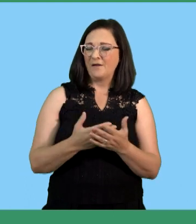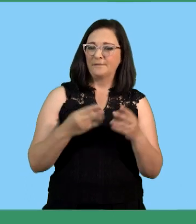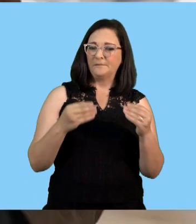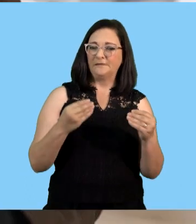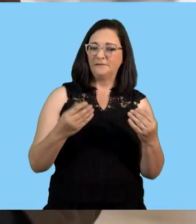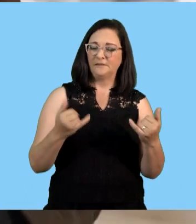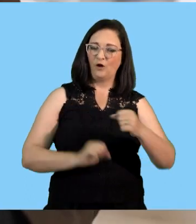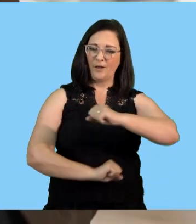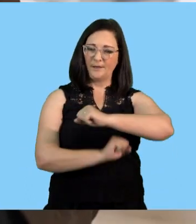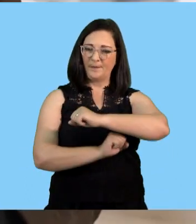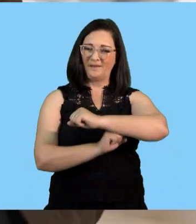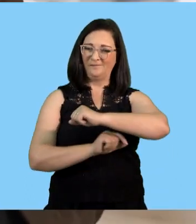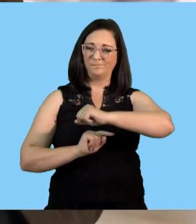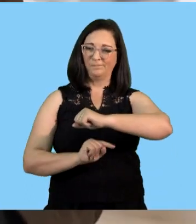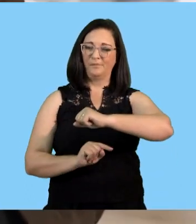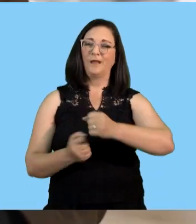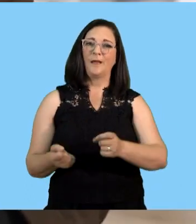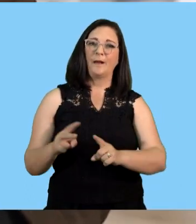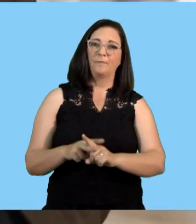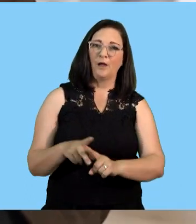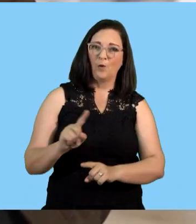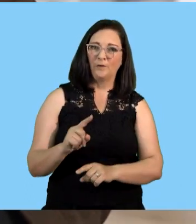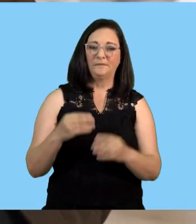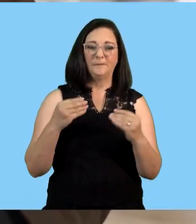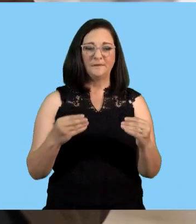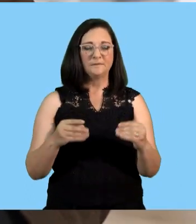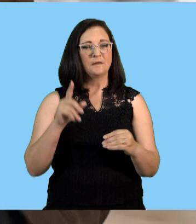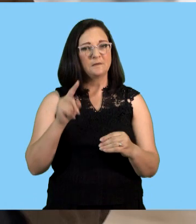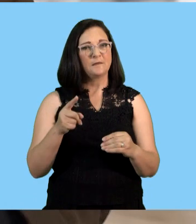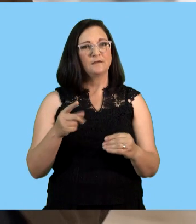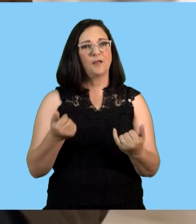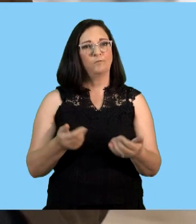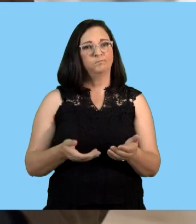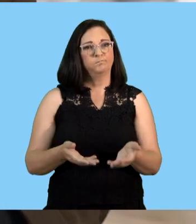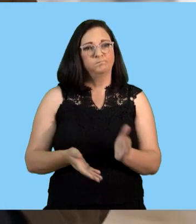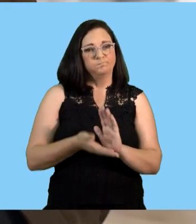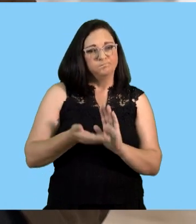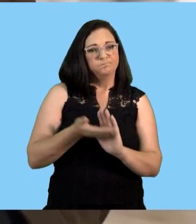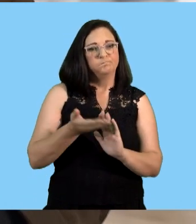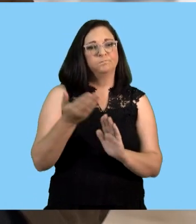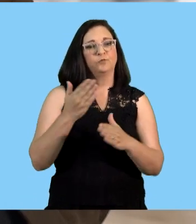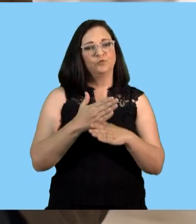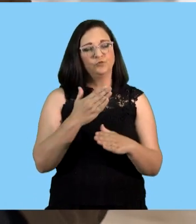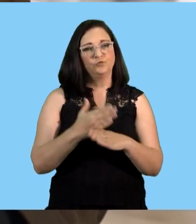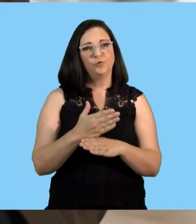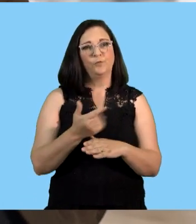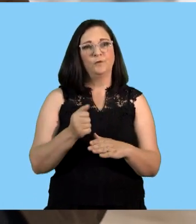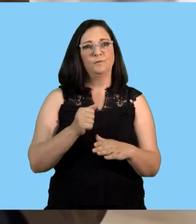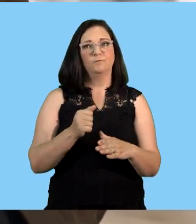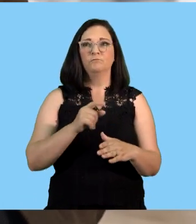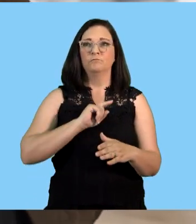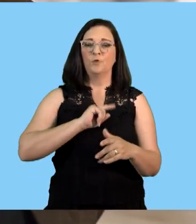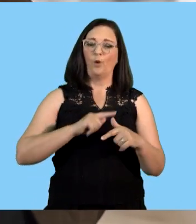business apply this pillar? Businesses must create jobs as enterprise and supplier development